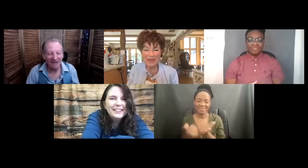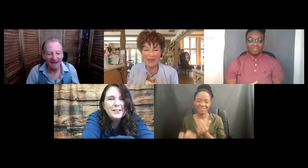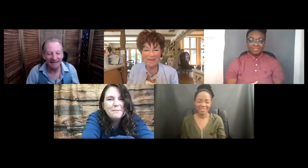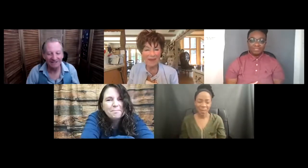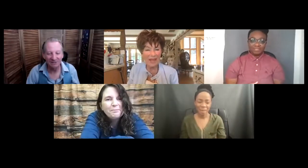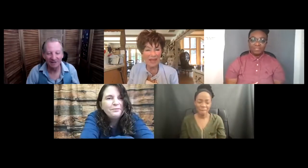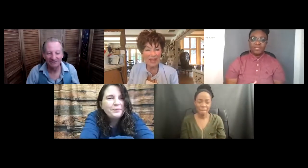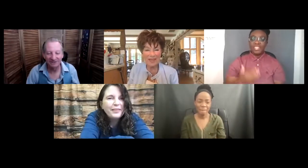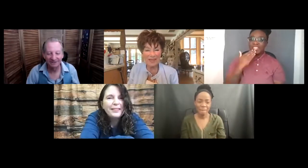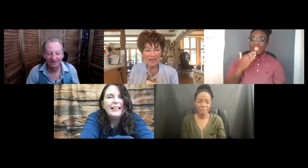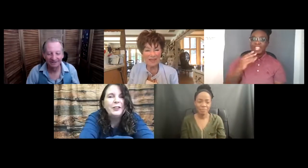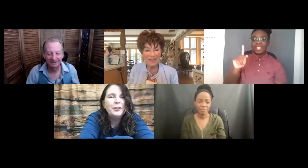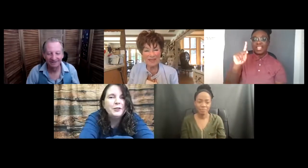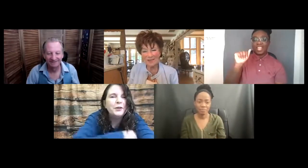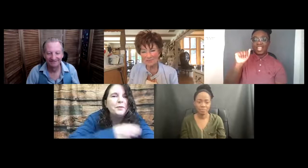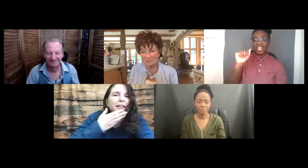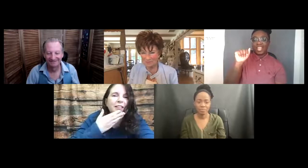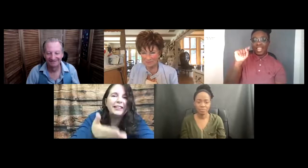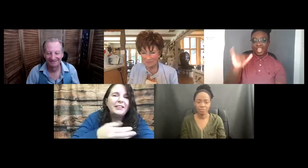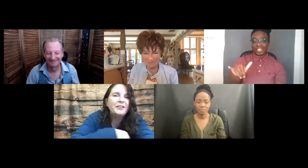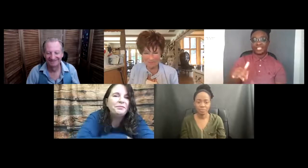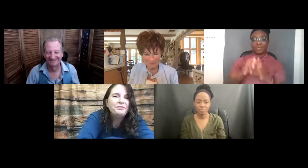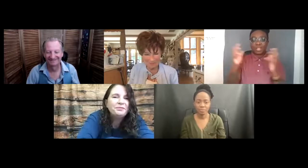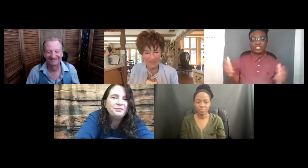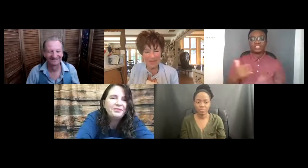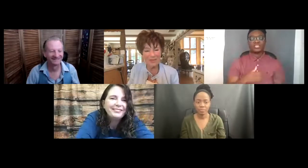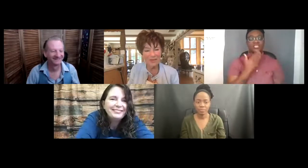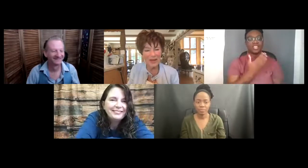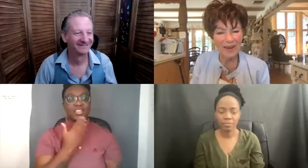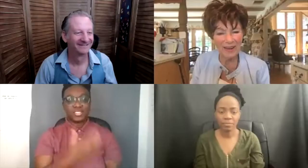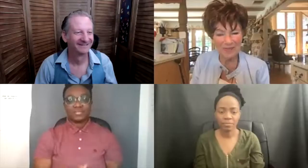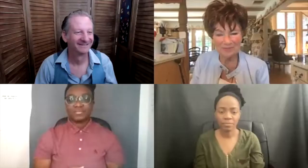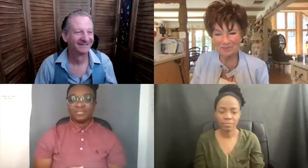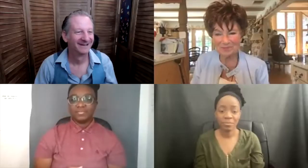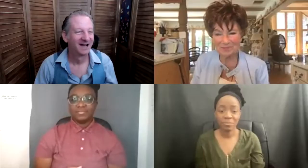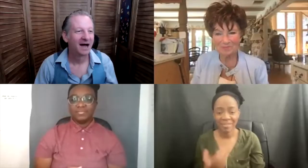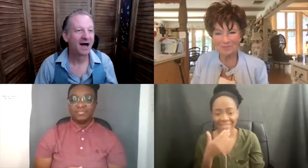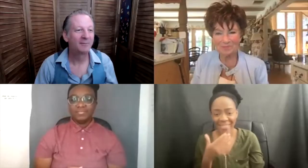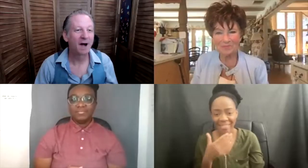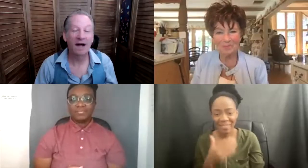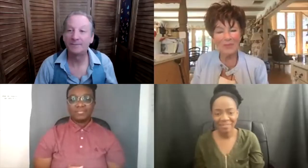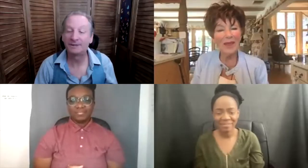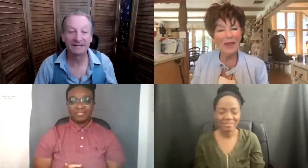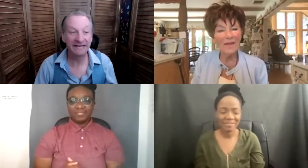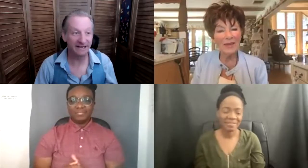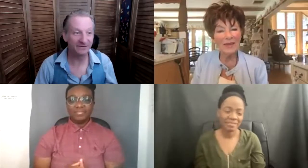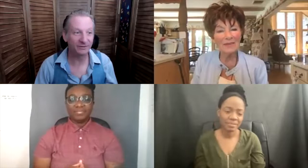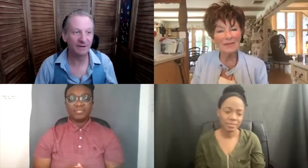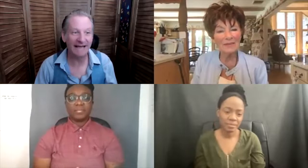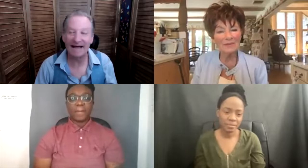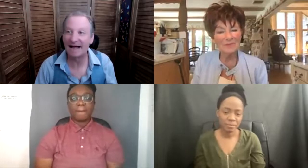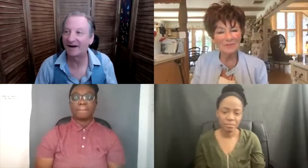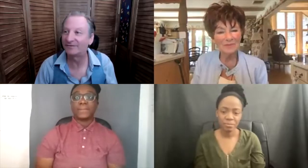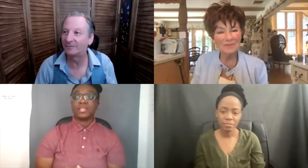Thank you, Katie, so much. Thank you so much. Thank you. Thank you, darling. I believe